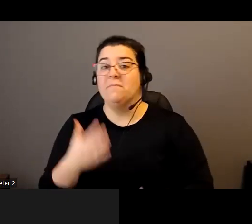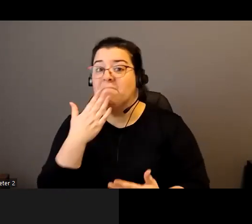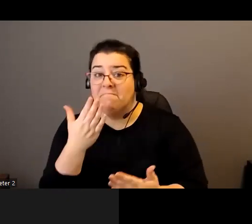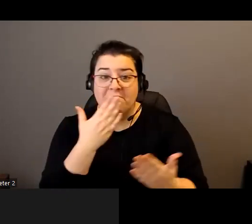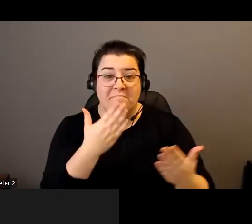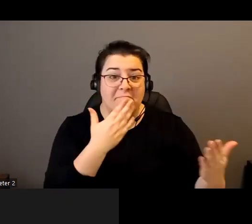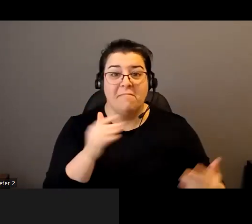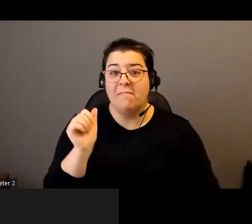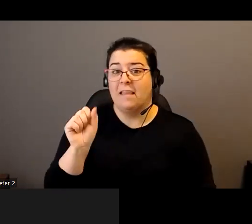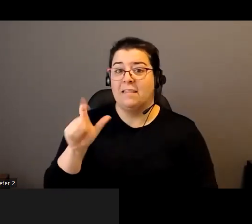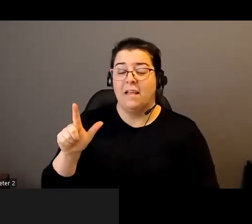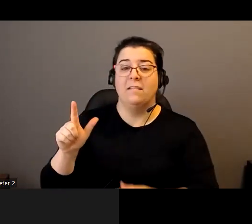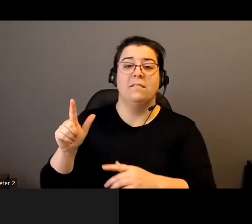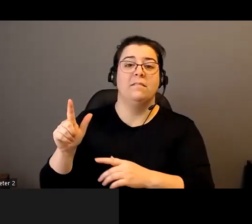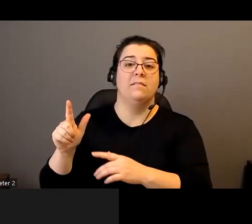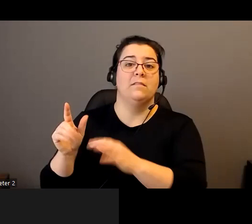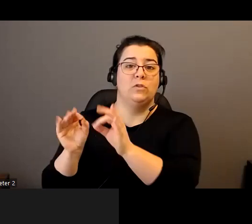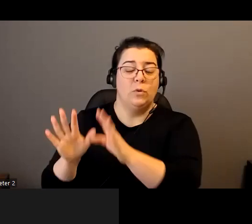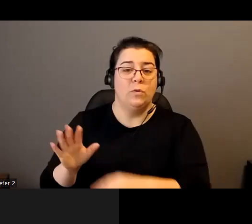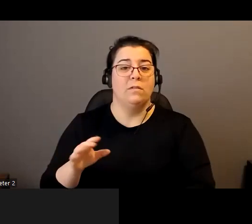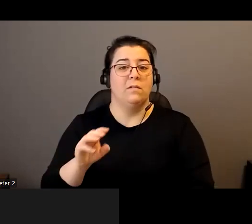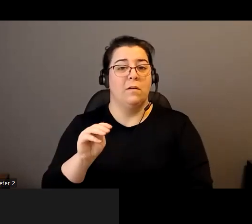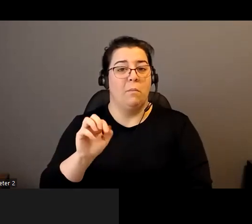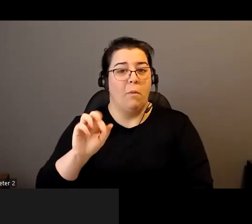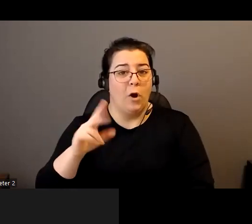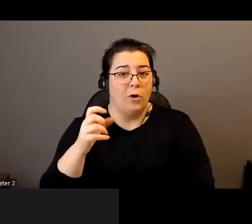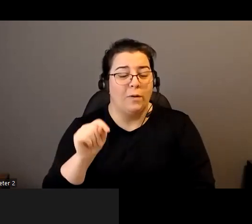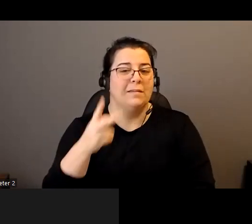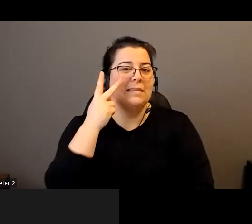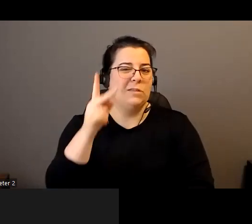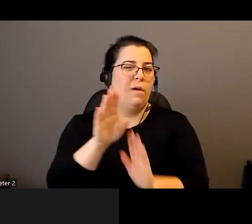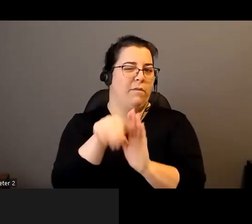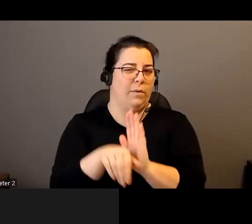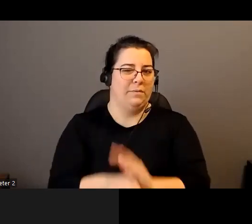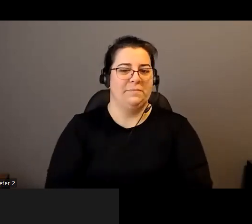to our ASL support as well as Margaret, and we'll see you back in a half an hour. Thank you.